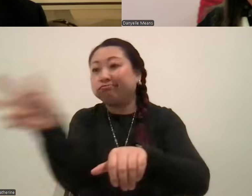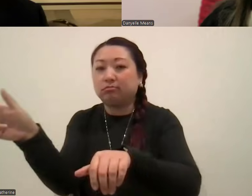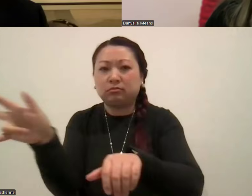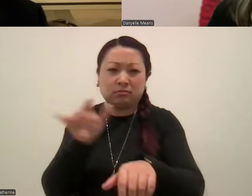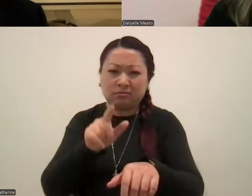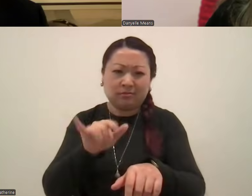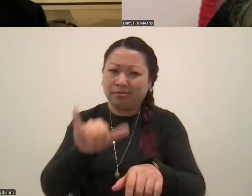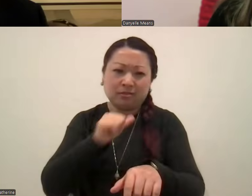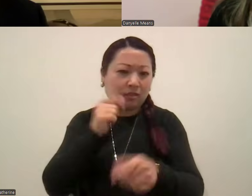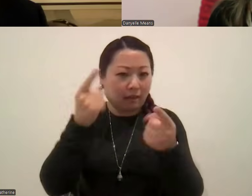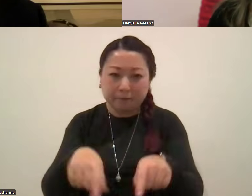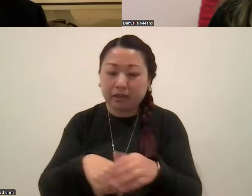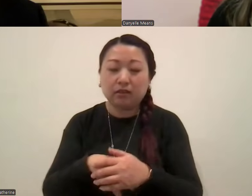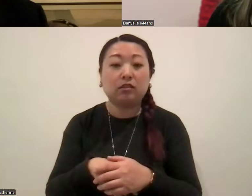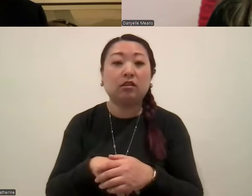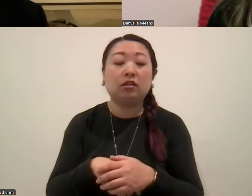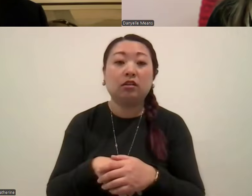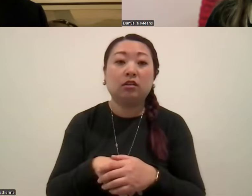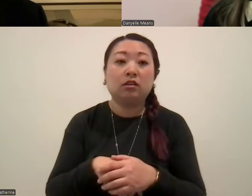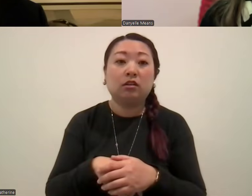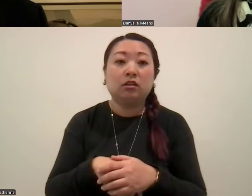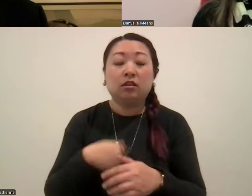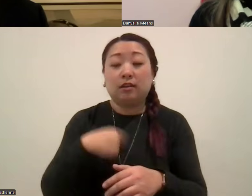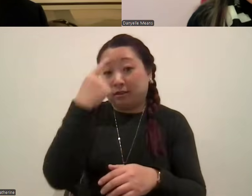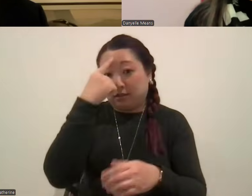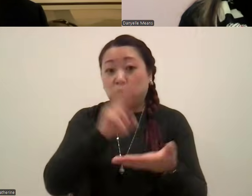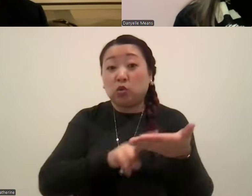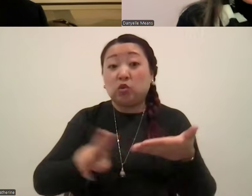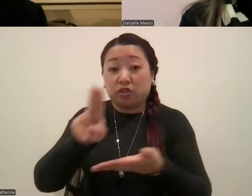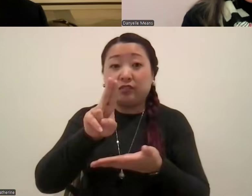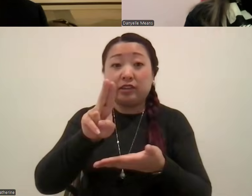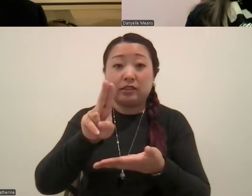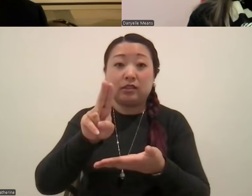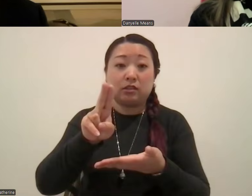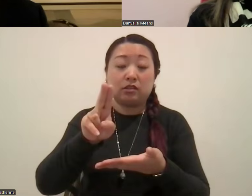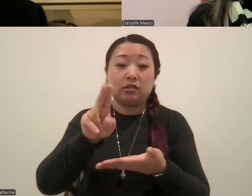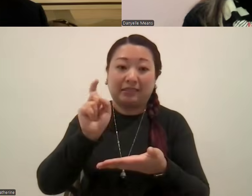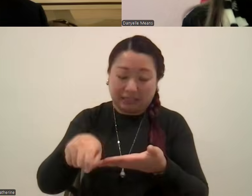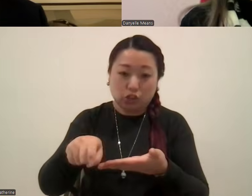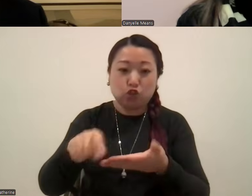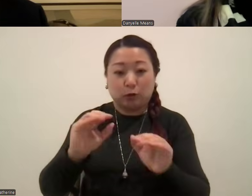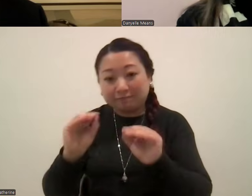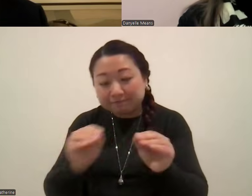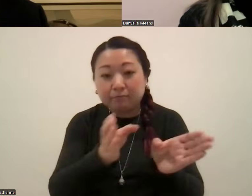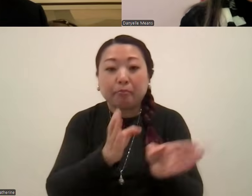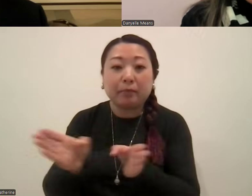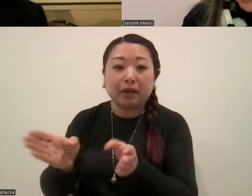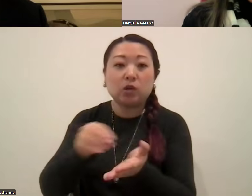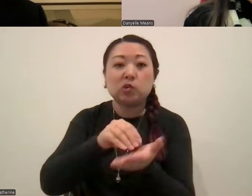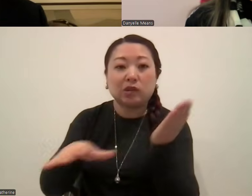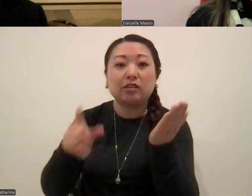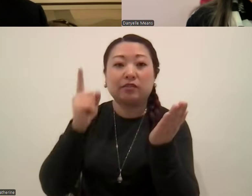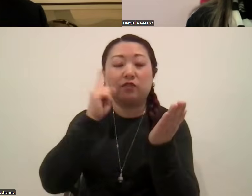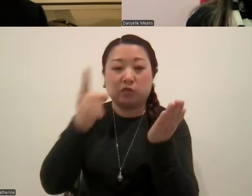I think universities need to also prepare students for these